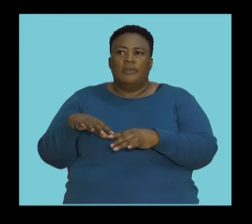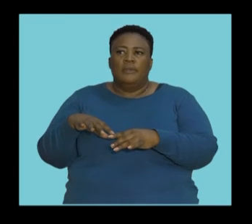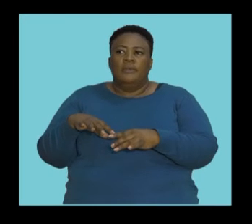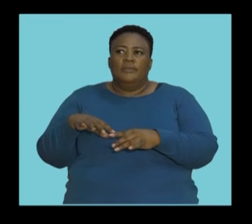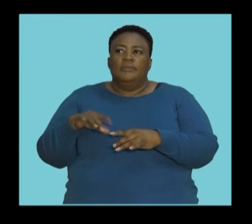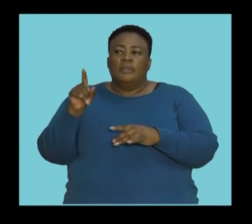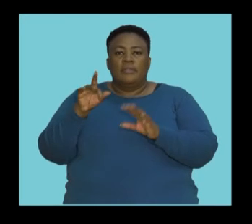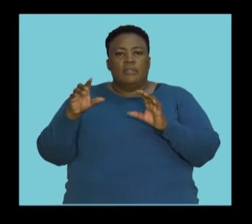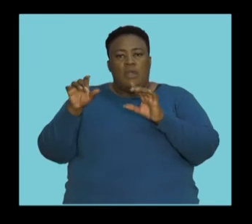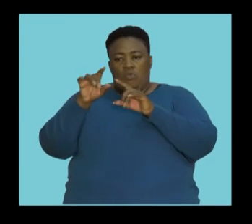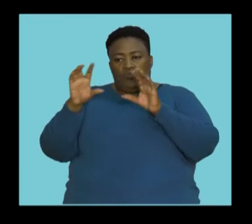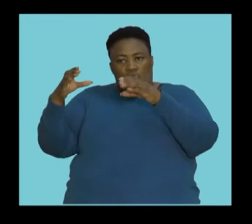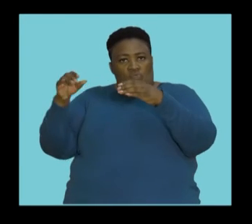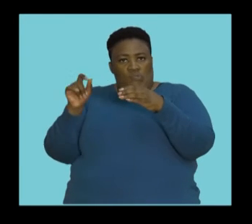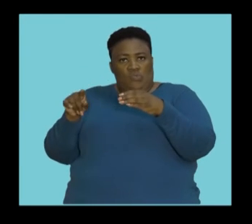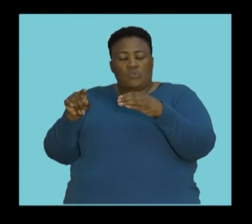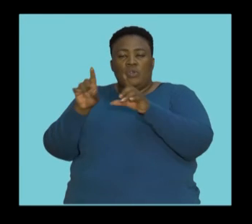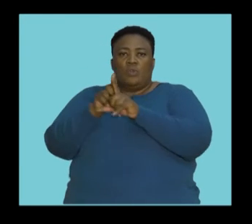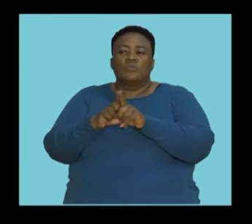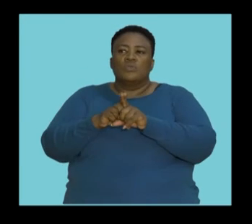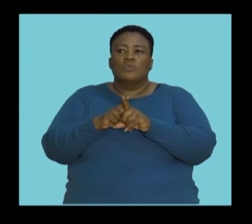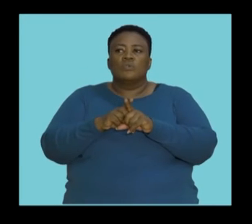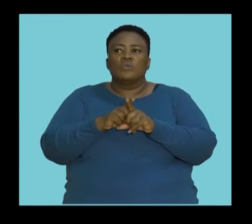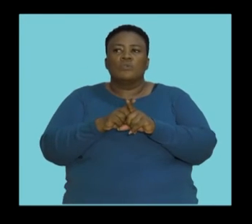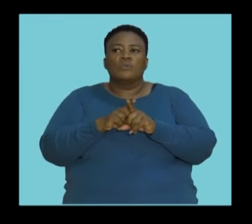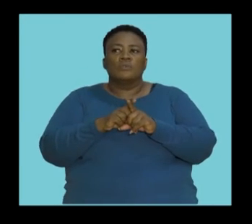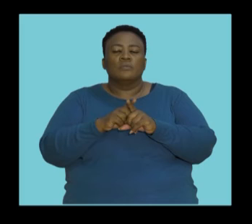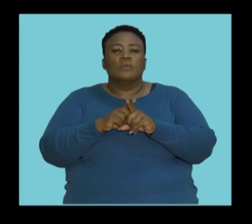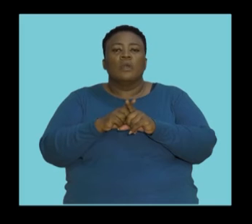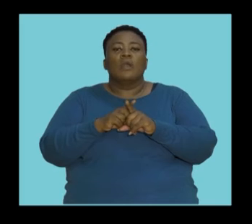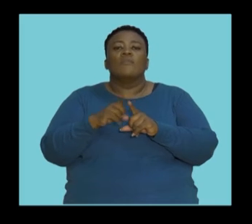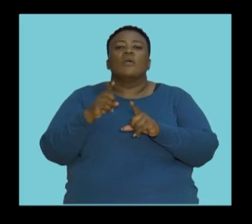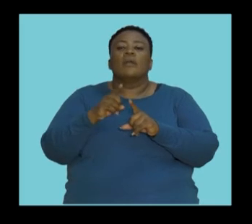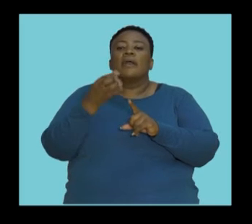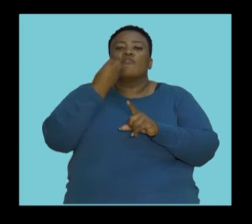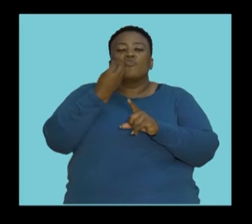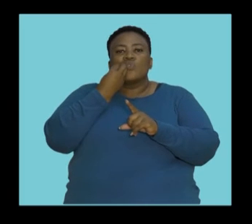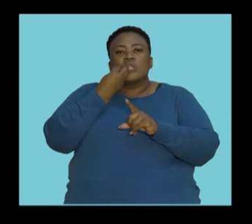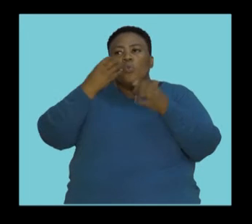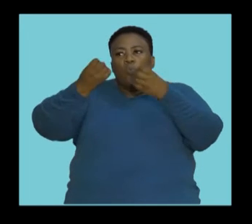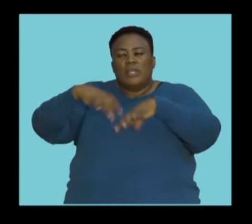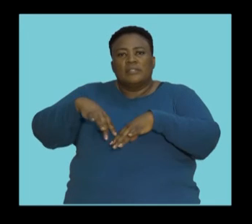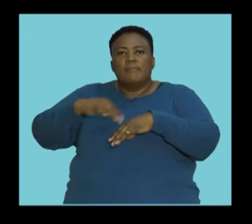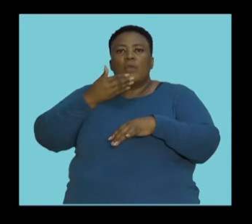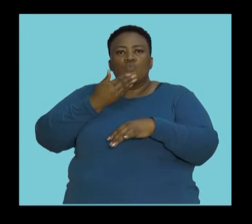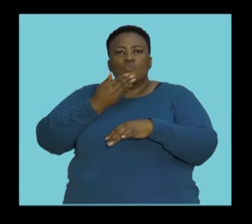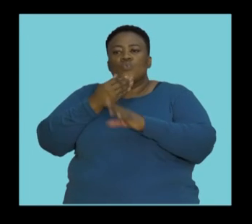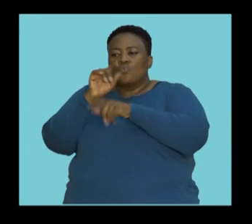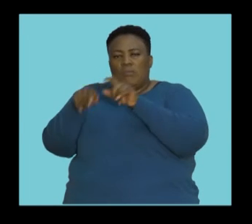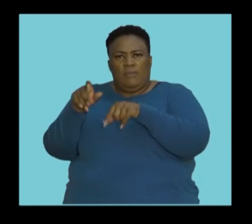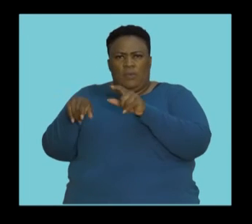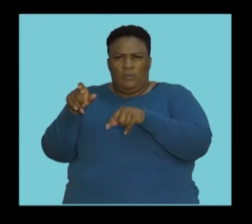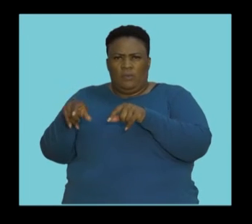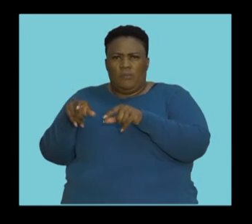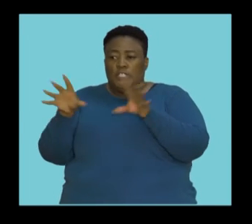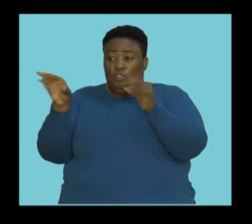this is that group that we're looking at, and we've got to look at the food wastage by the consumer as a percentage of the